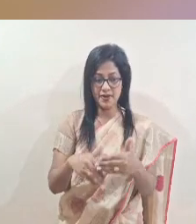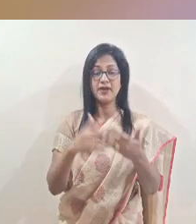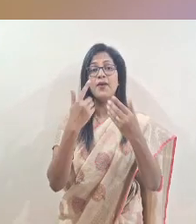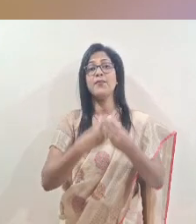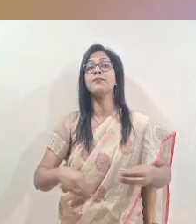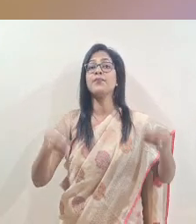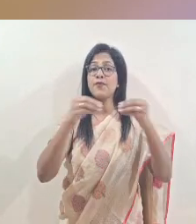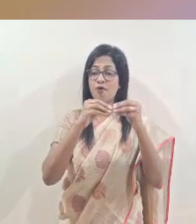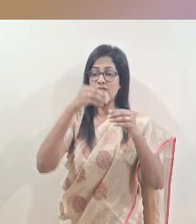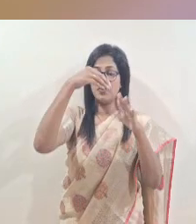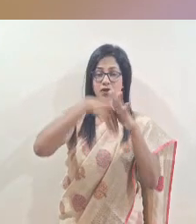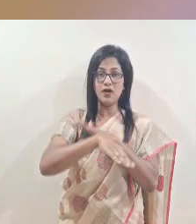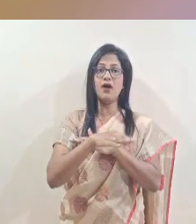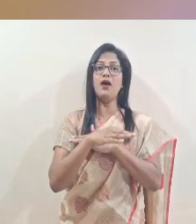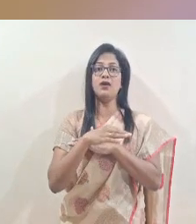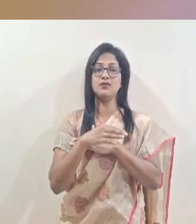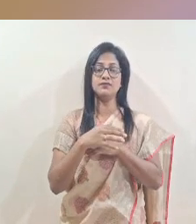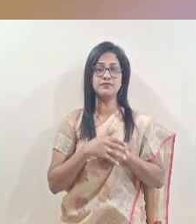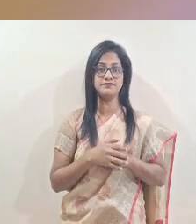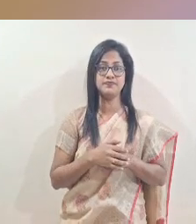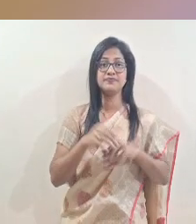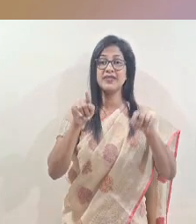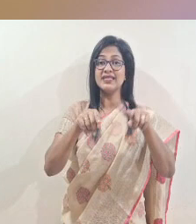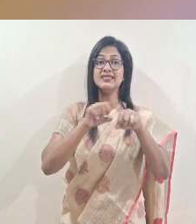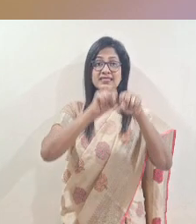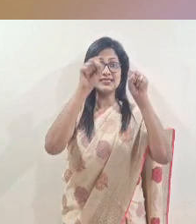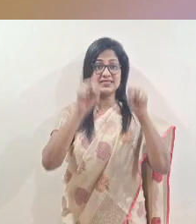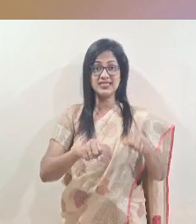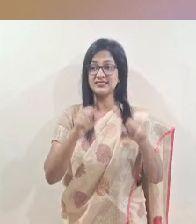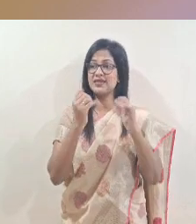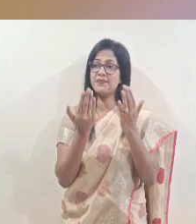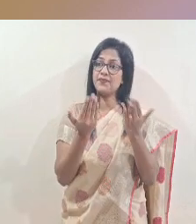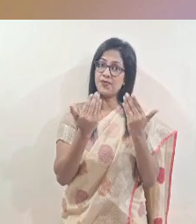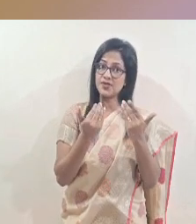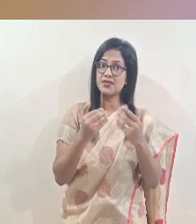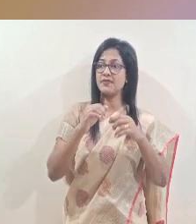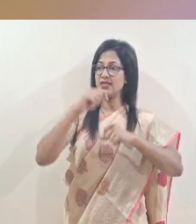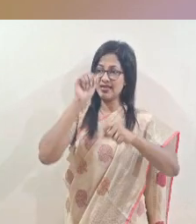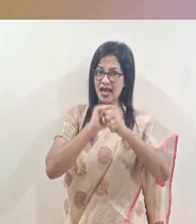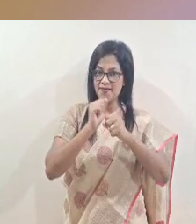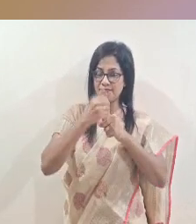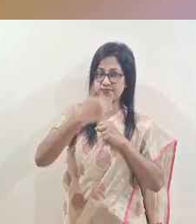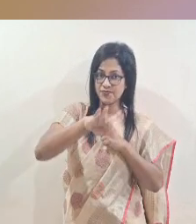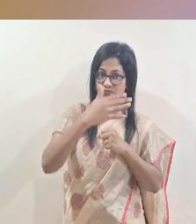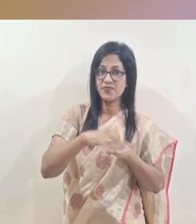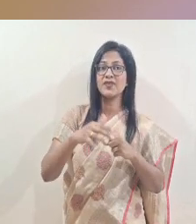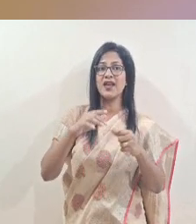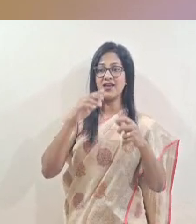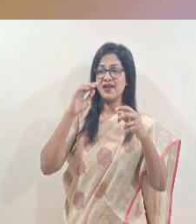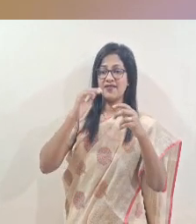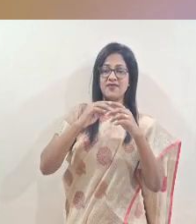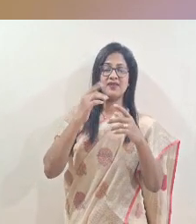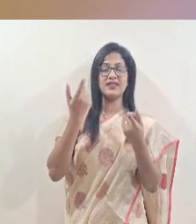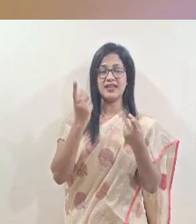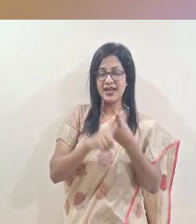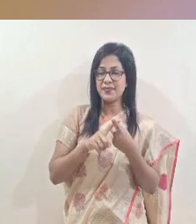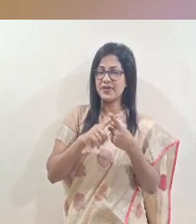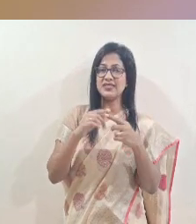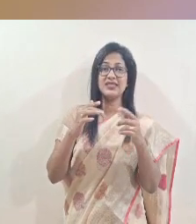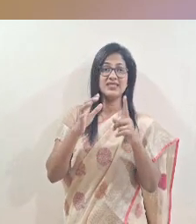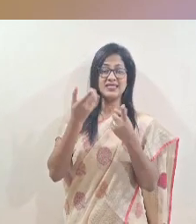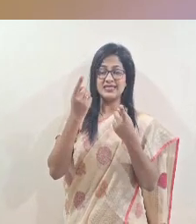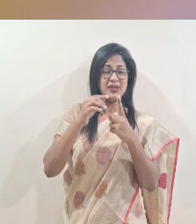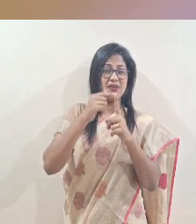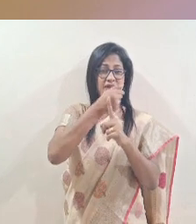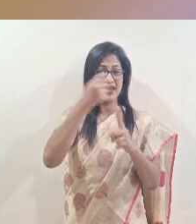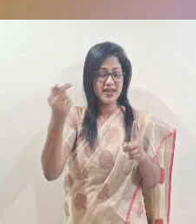boiled down to the system's ability to continue functioning in the face of adversity, or how much time it takes